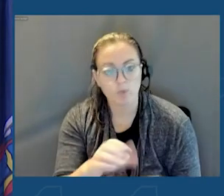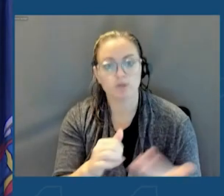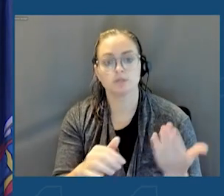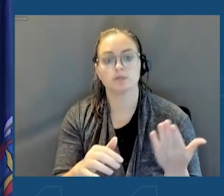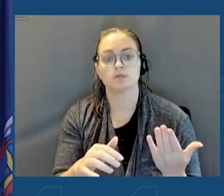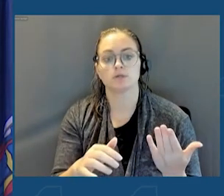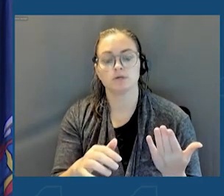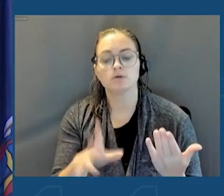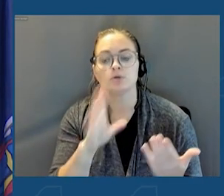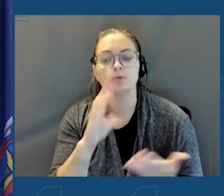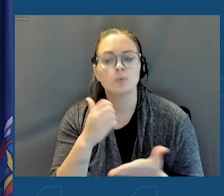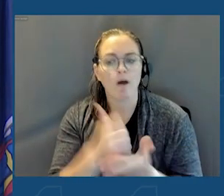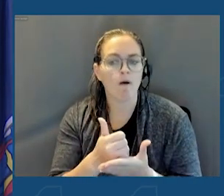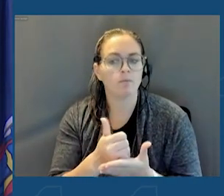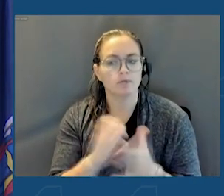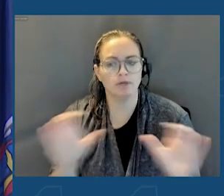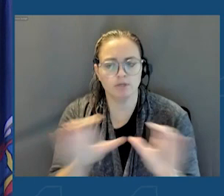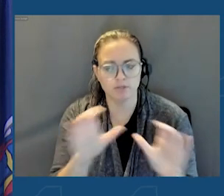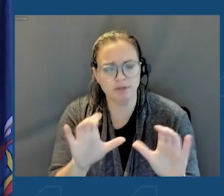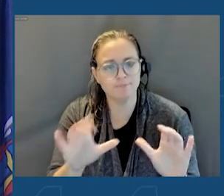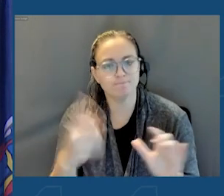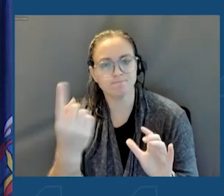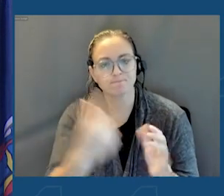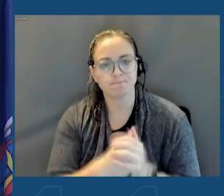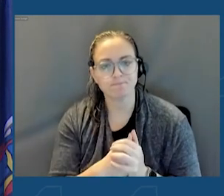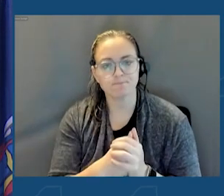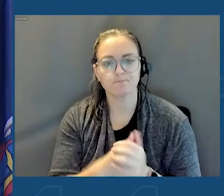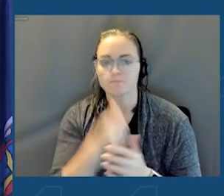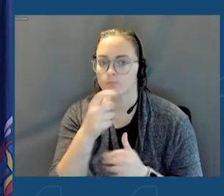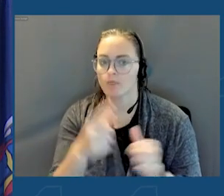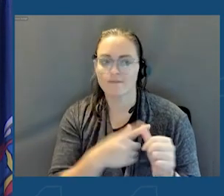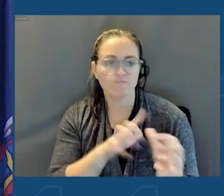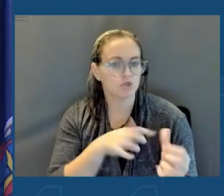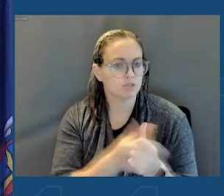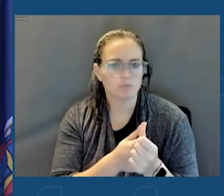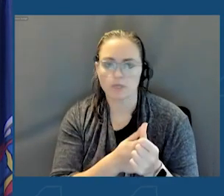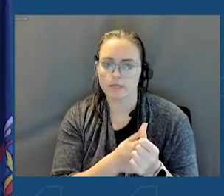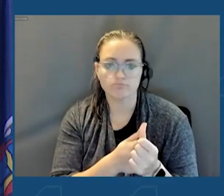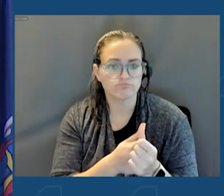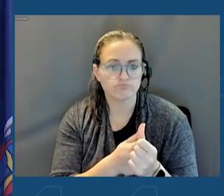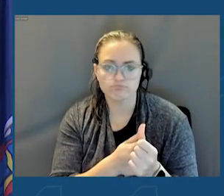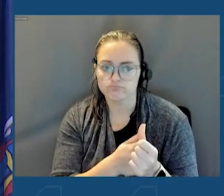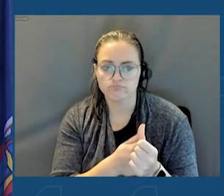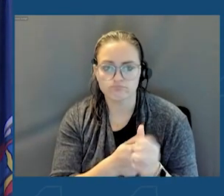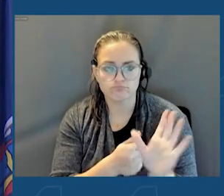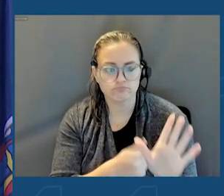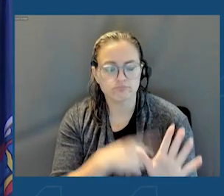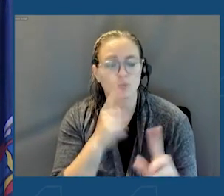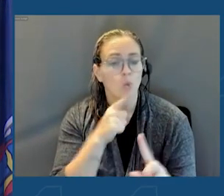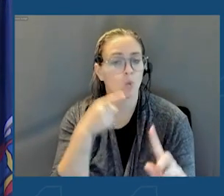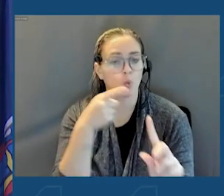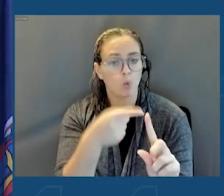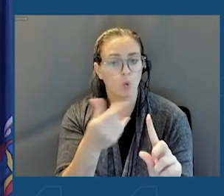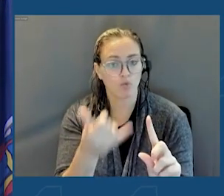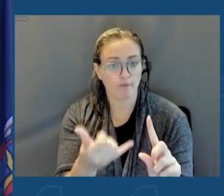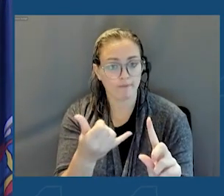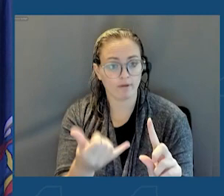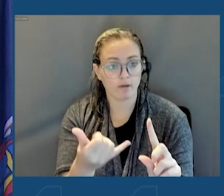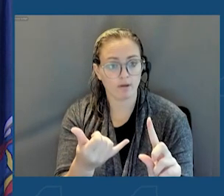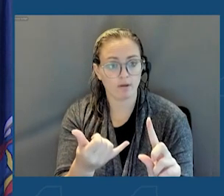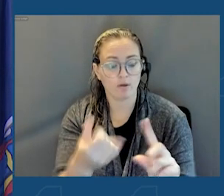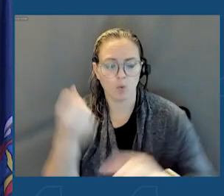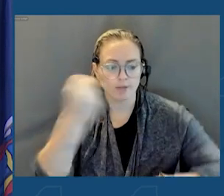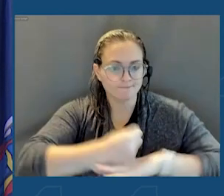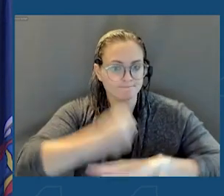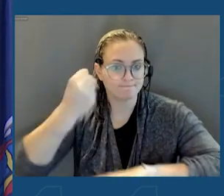necessary action. This is not going to be the first update that we provide on our activities. The goal right now is closing these